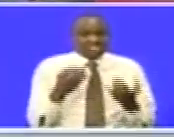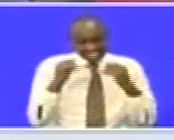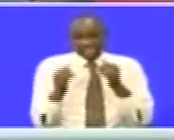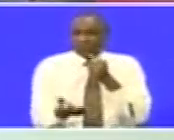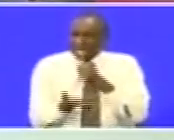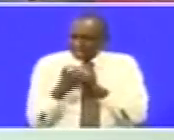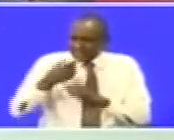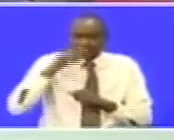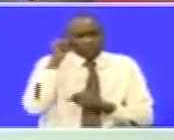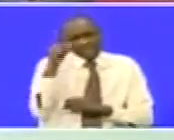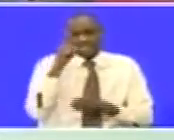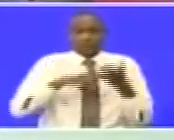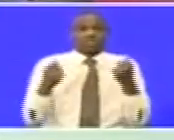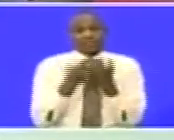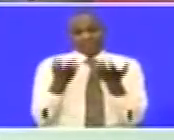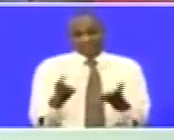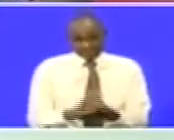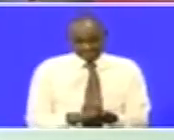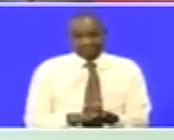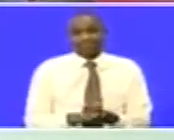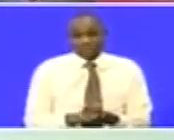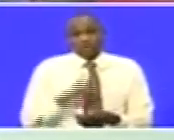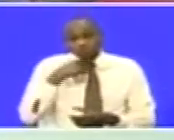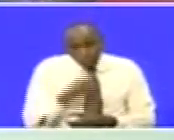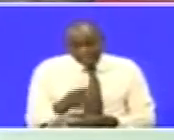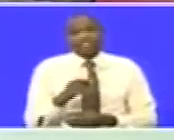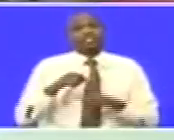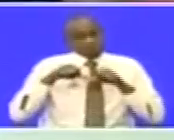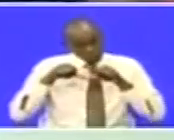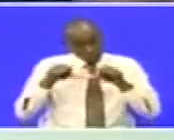understand what has just happened. So you want to be part of that conversation, you can watch KTN News.